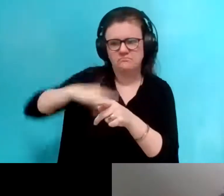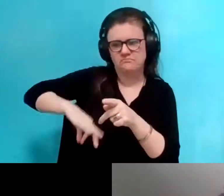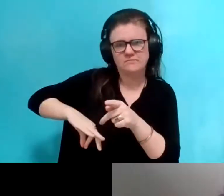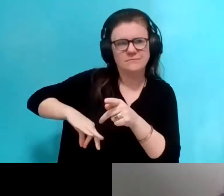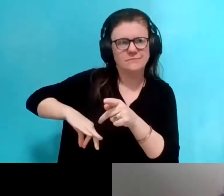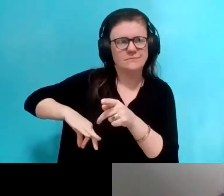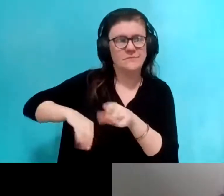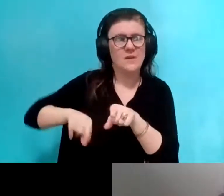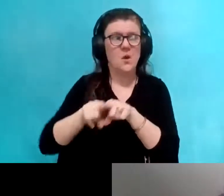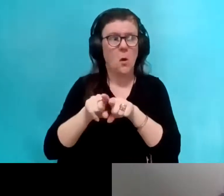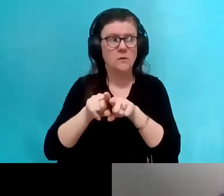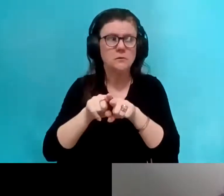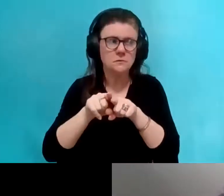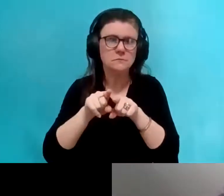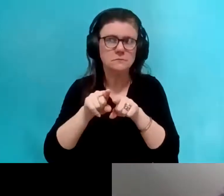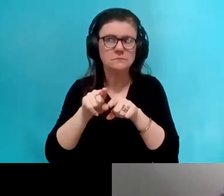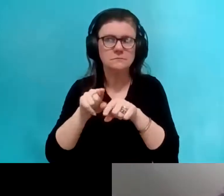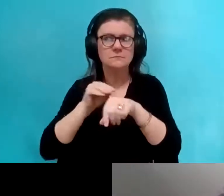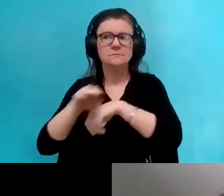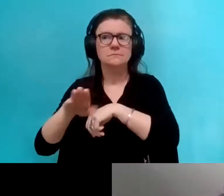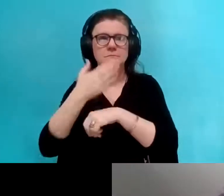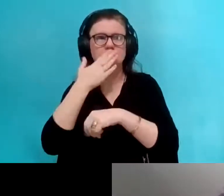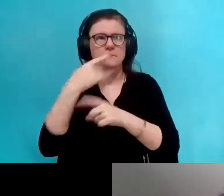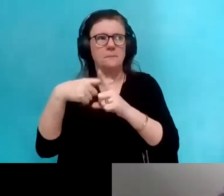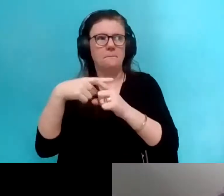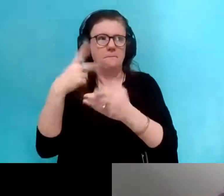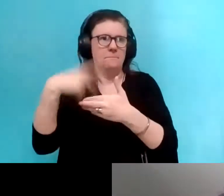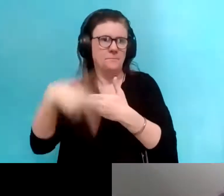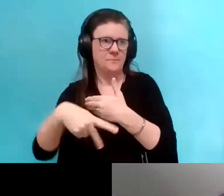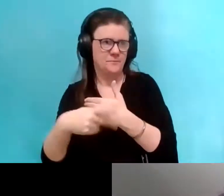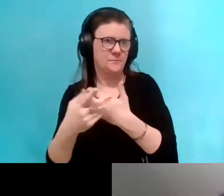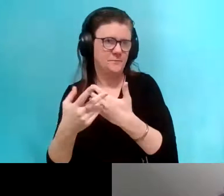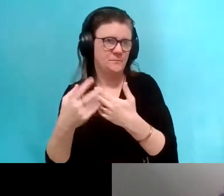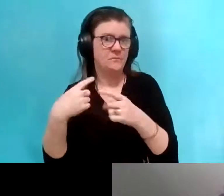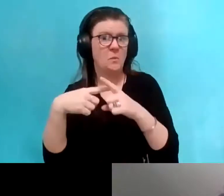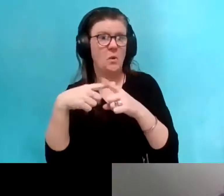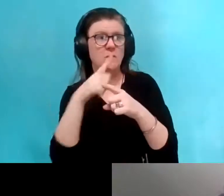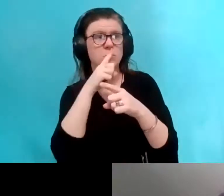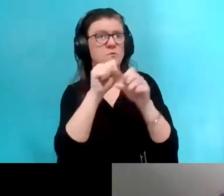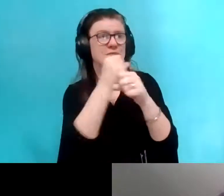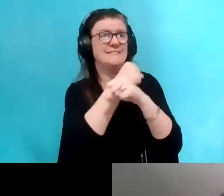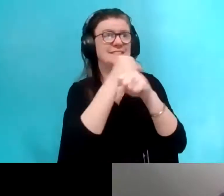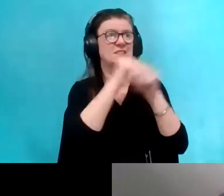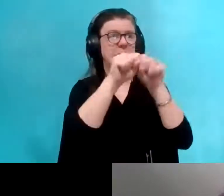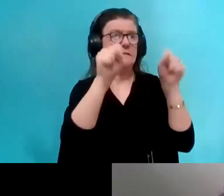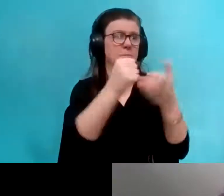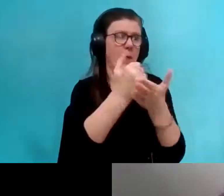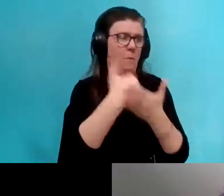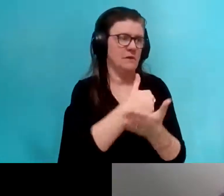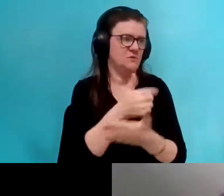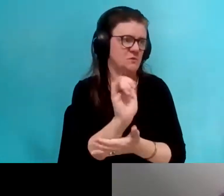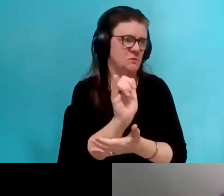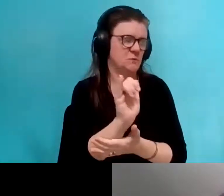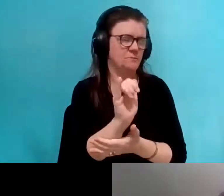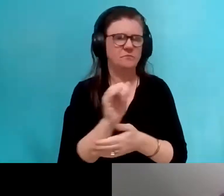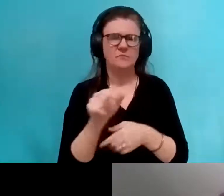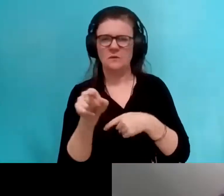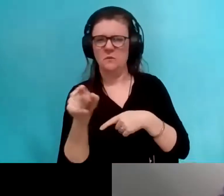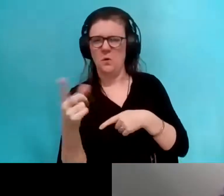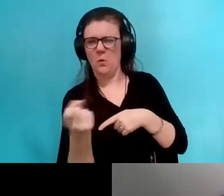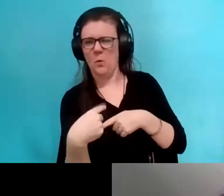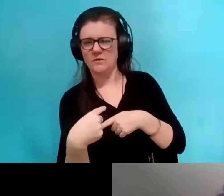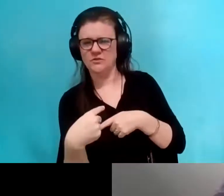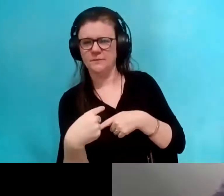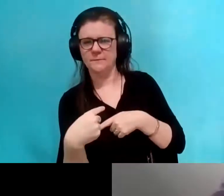effective, particularly within those stretched statistical systems that we're all working in. So we do have a question from the audience for